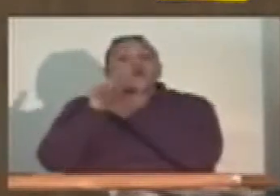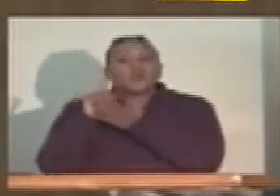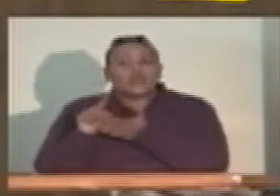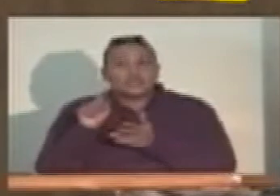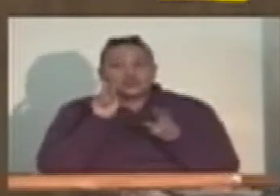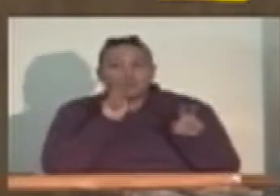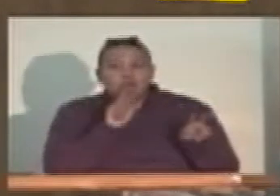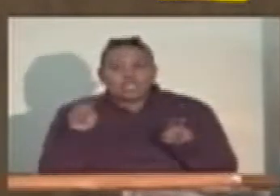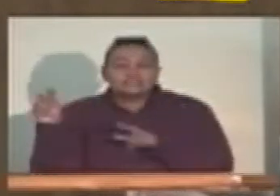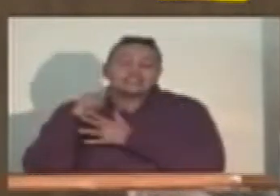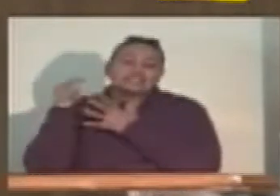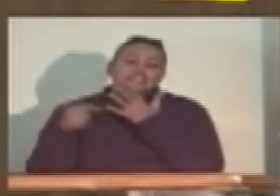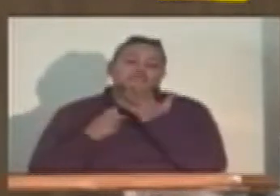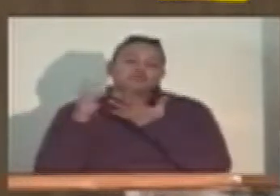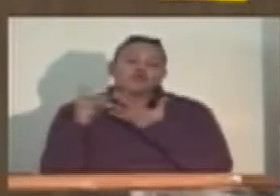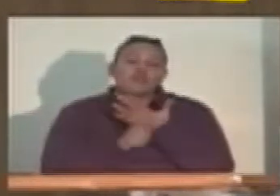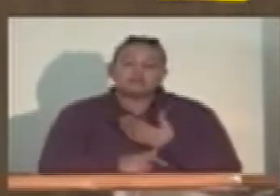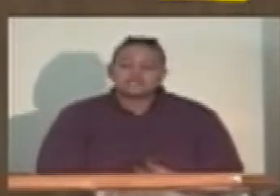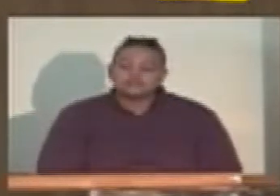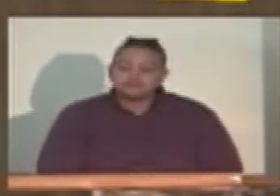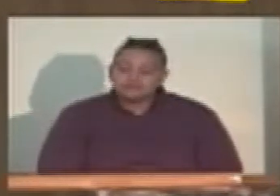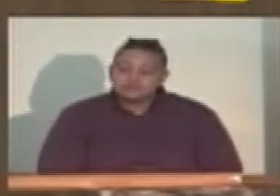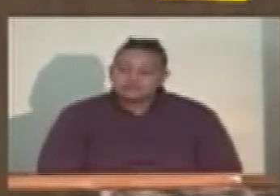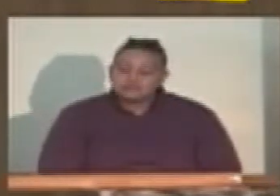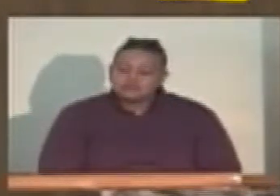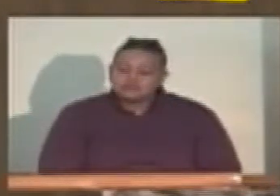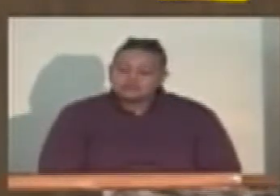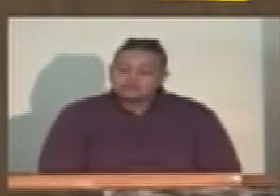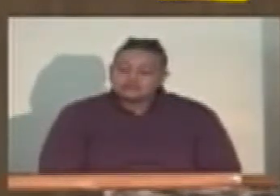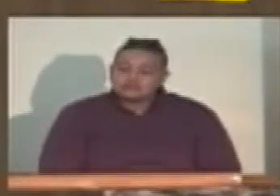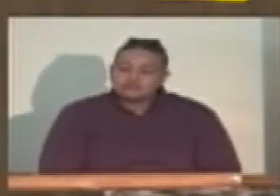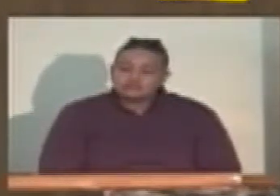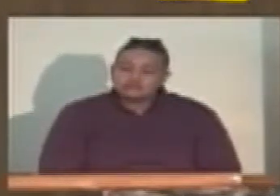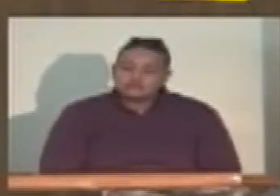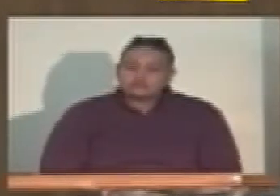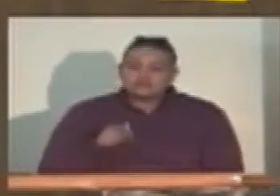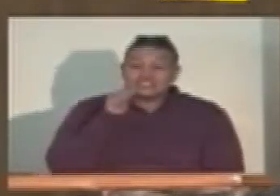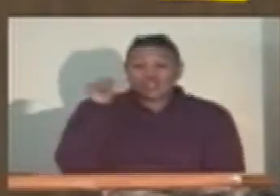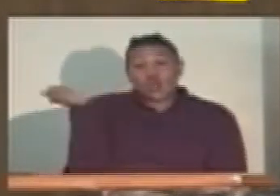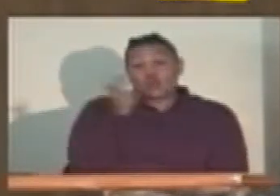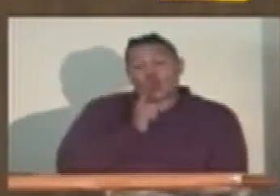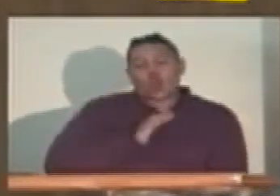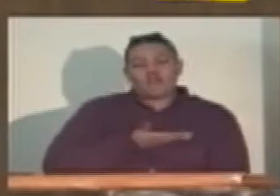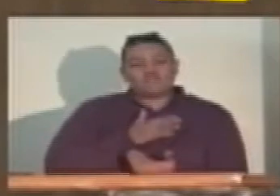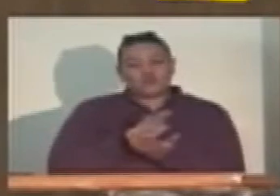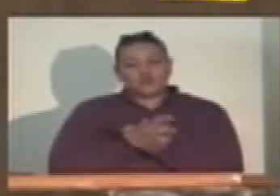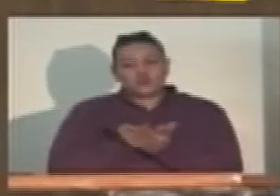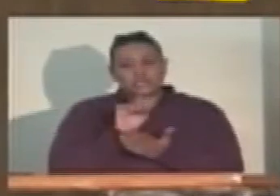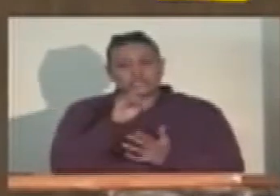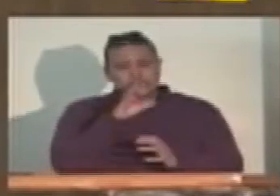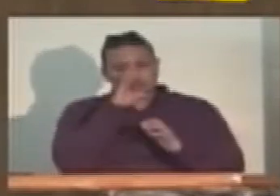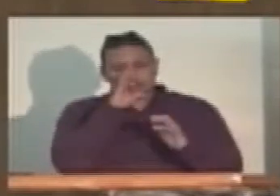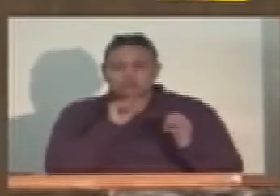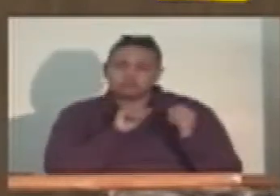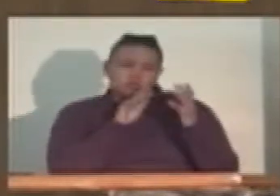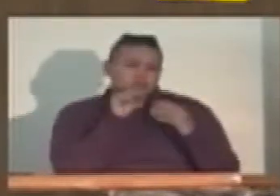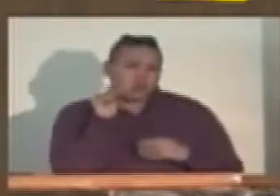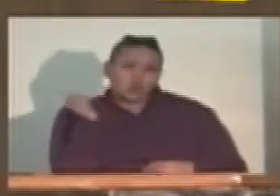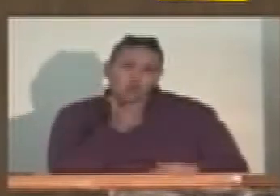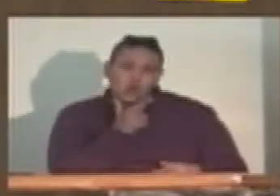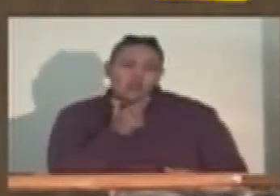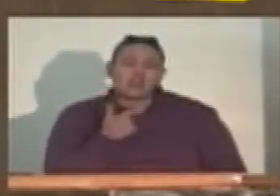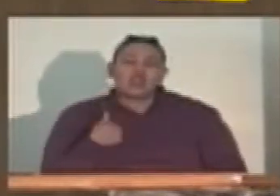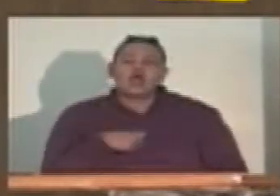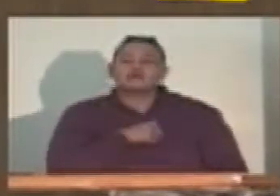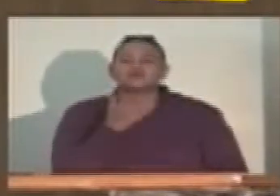monitor these programs. Of course, not all our schools will need this rigid approach, as we do have